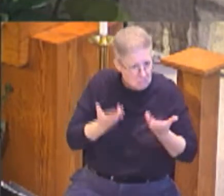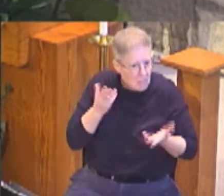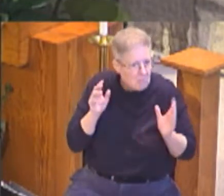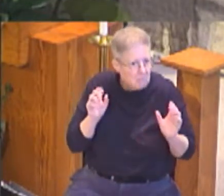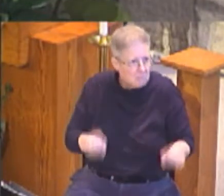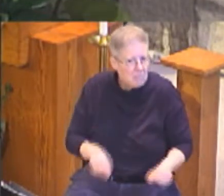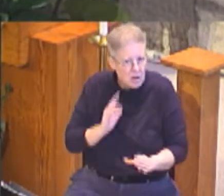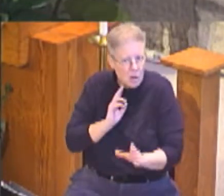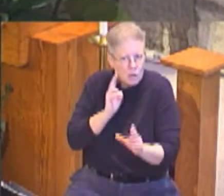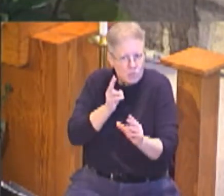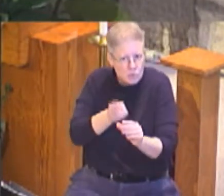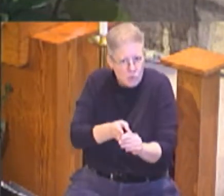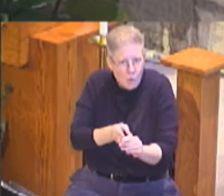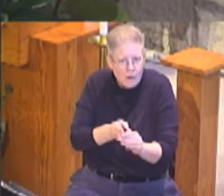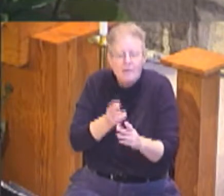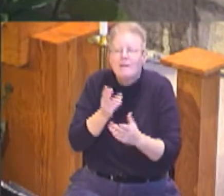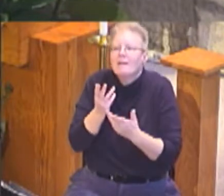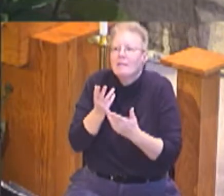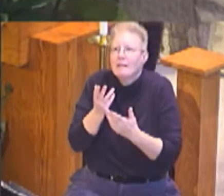and David Belzati.